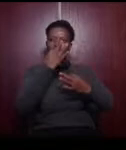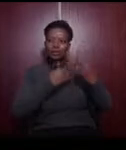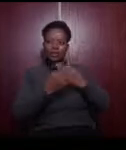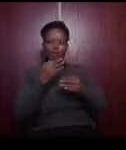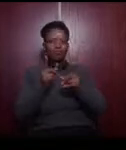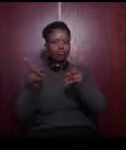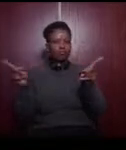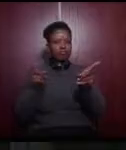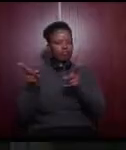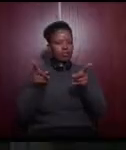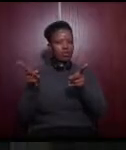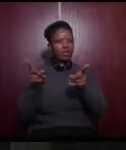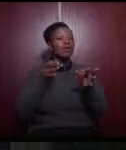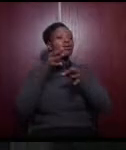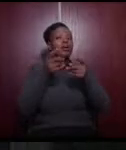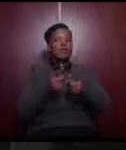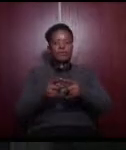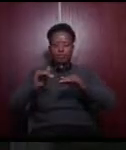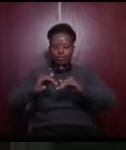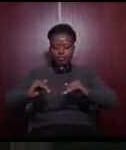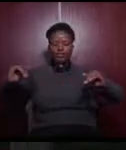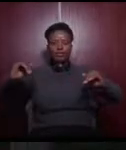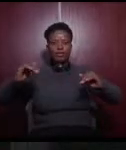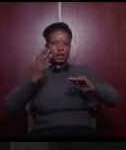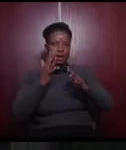kae. Re tlang ka matsogo.